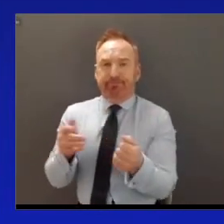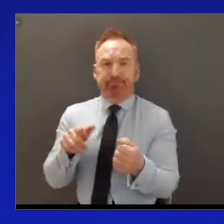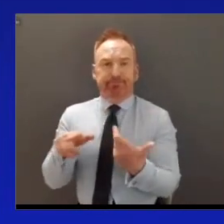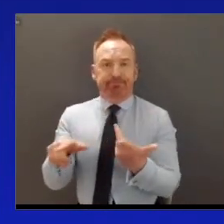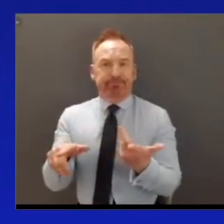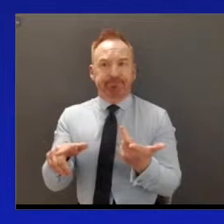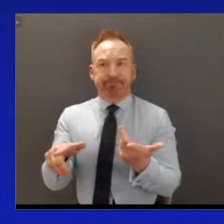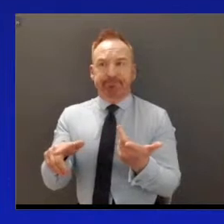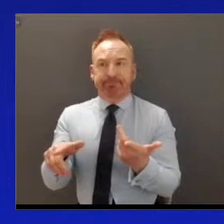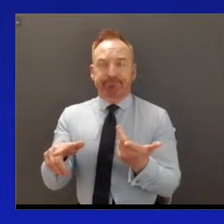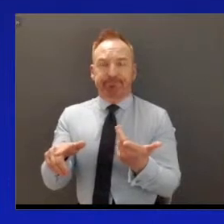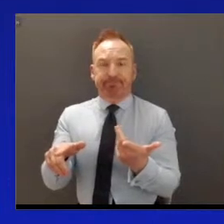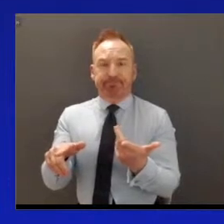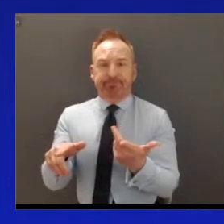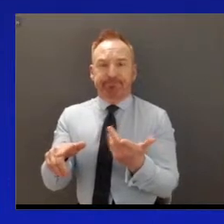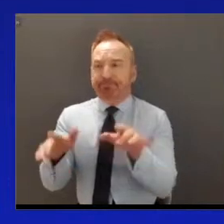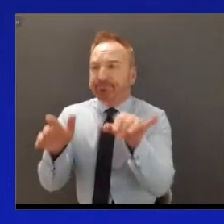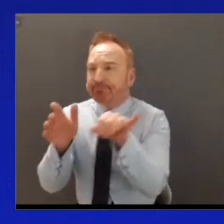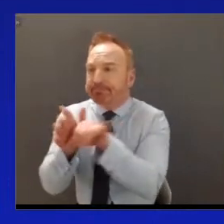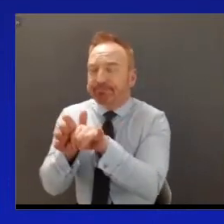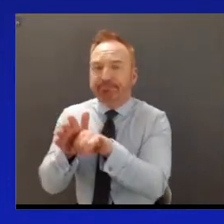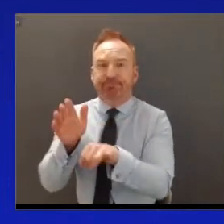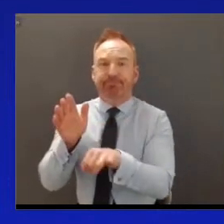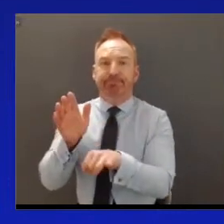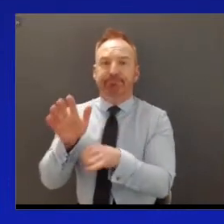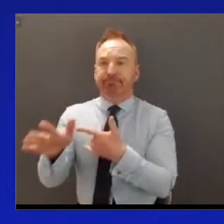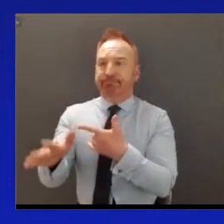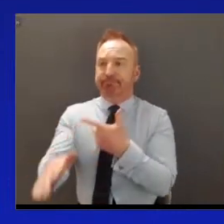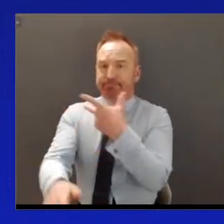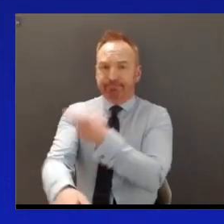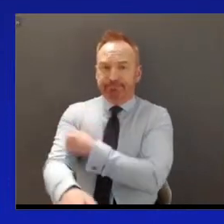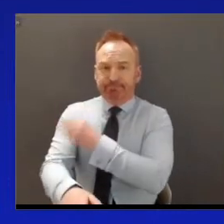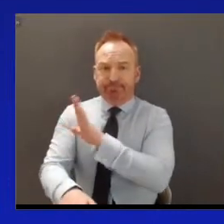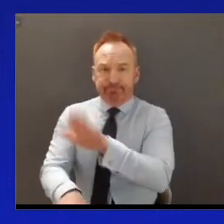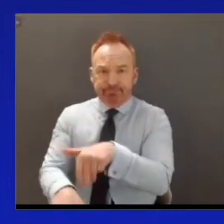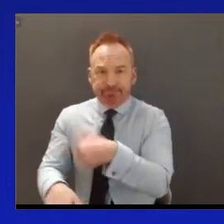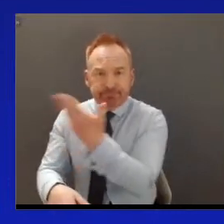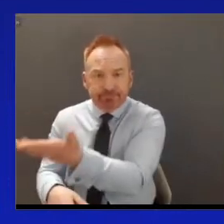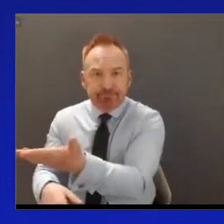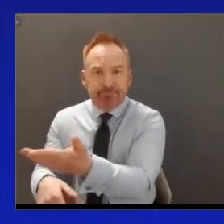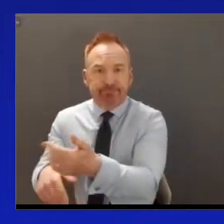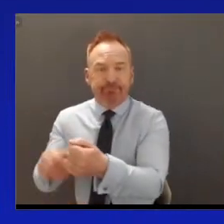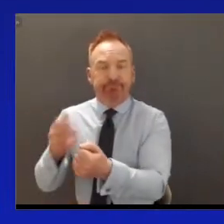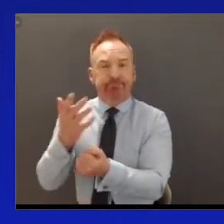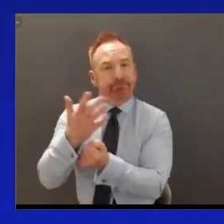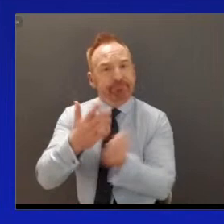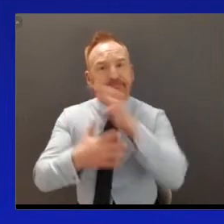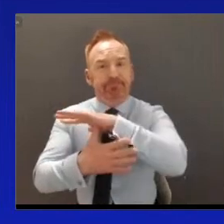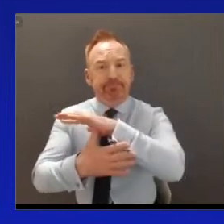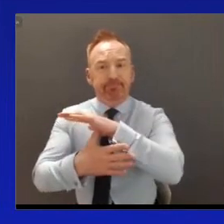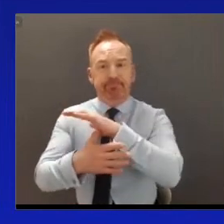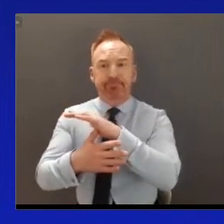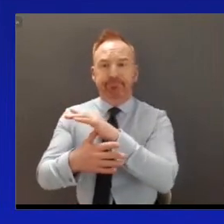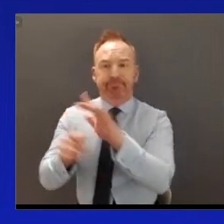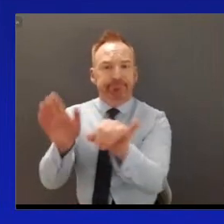identified to receive the vaccine and being classified with priorities?